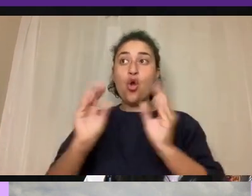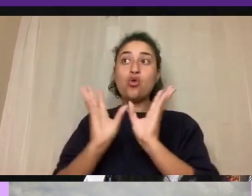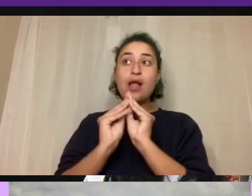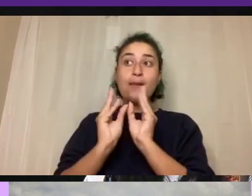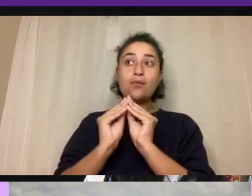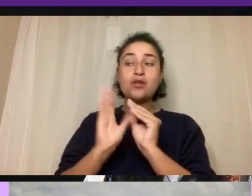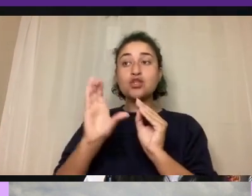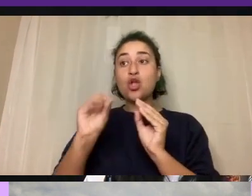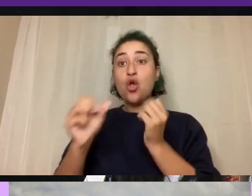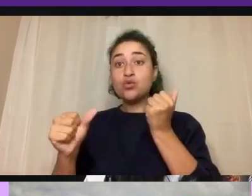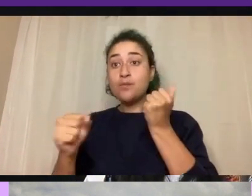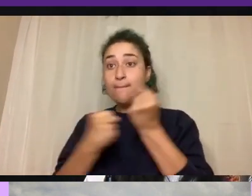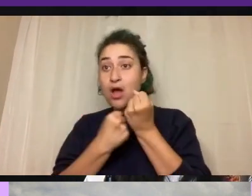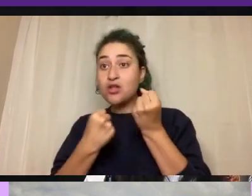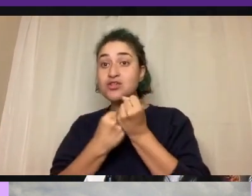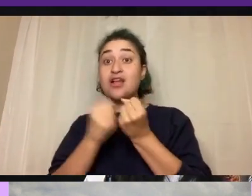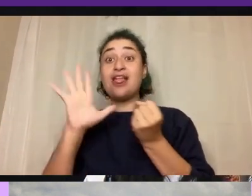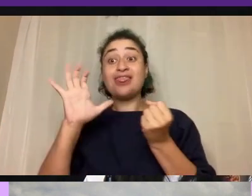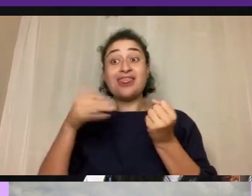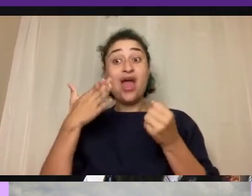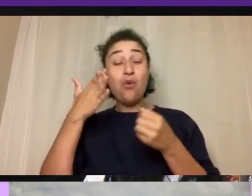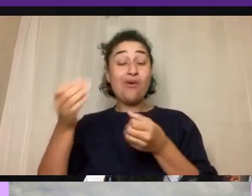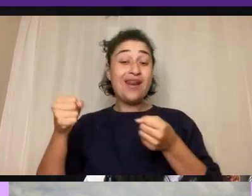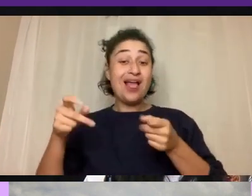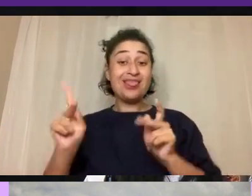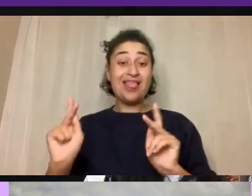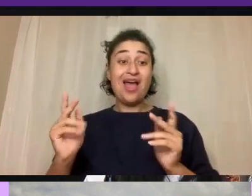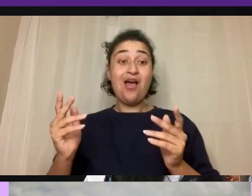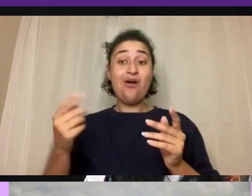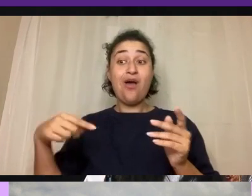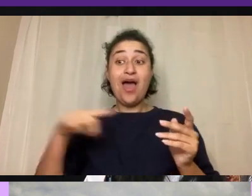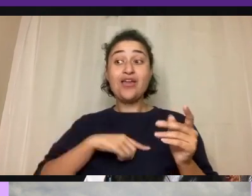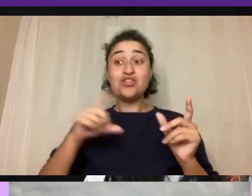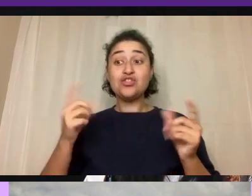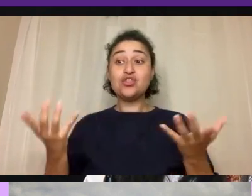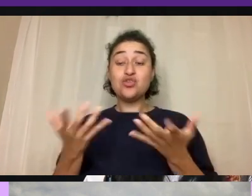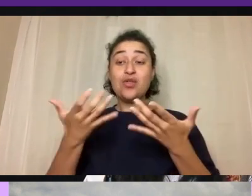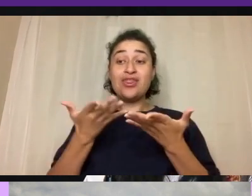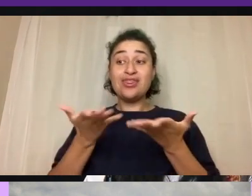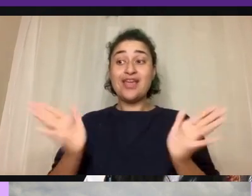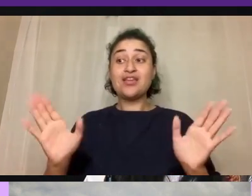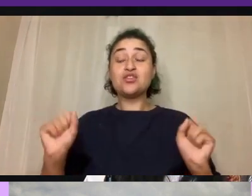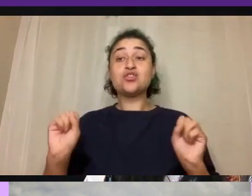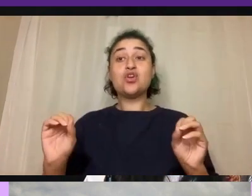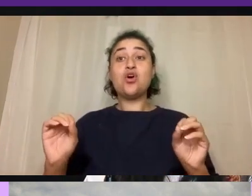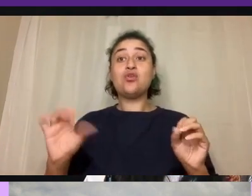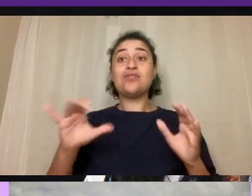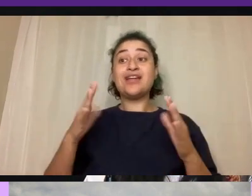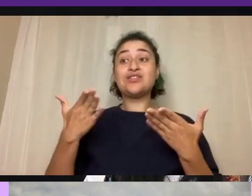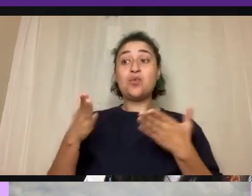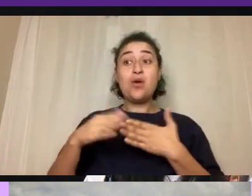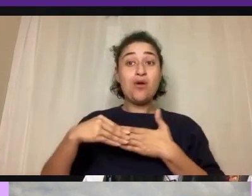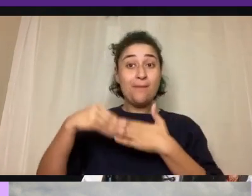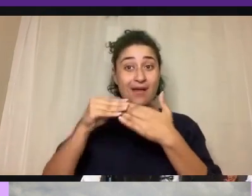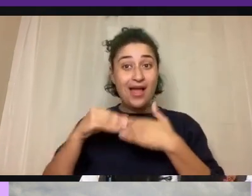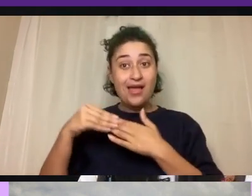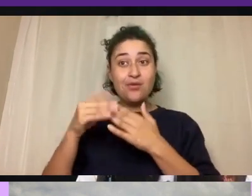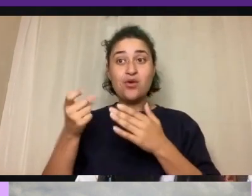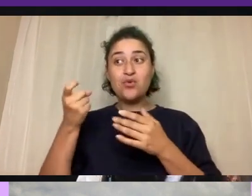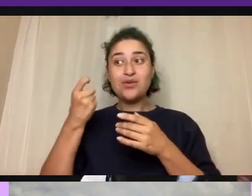things that we never would have imagined right now. So that's a way that we're kind of flexible and malleable, and we've seen that as a gift, right? That we're